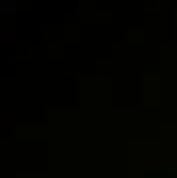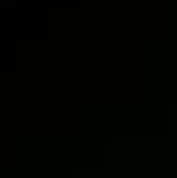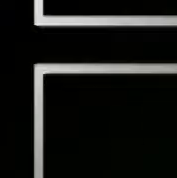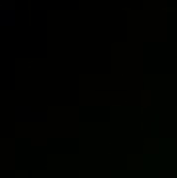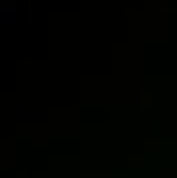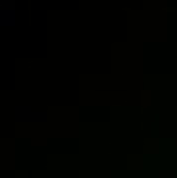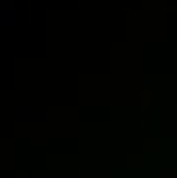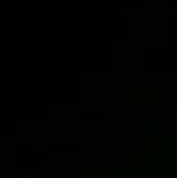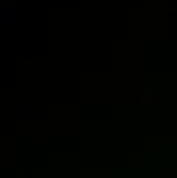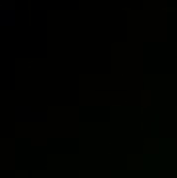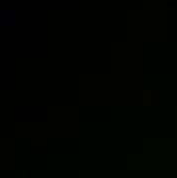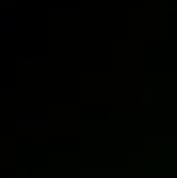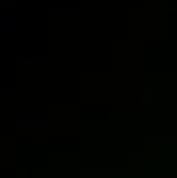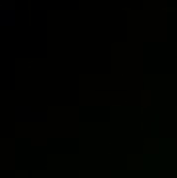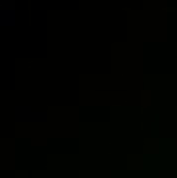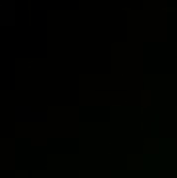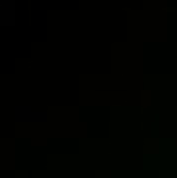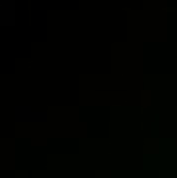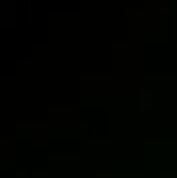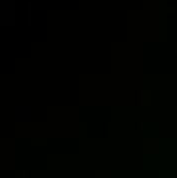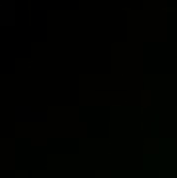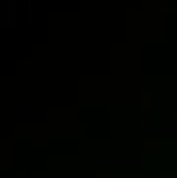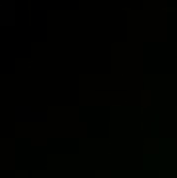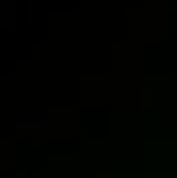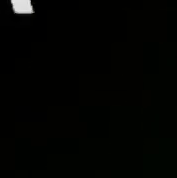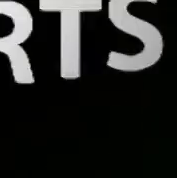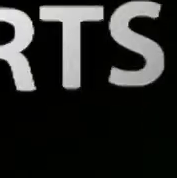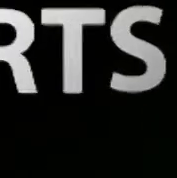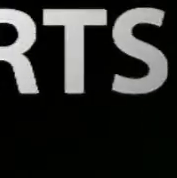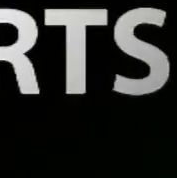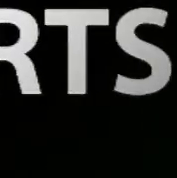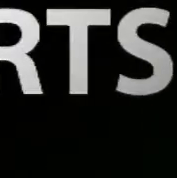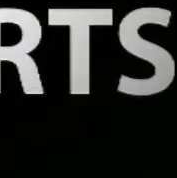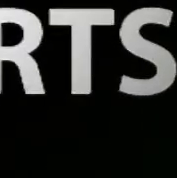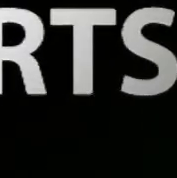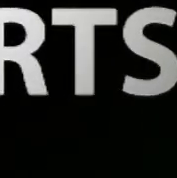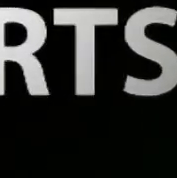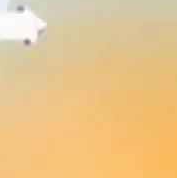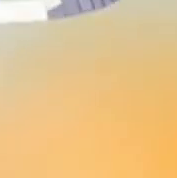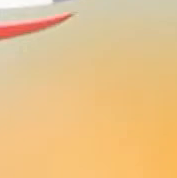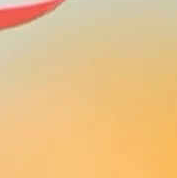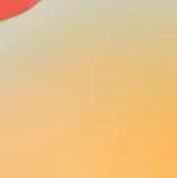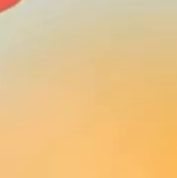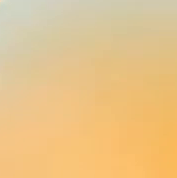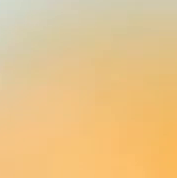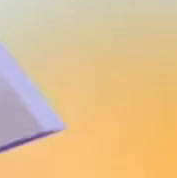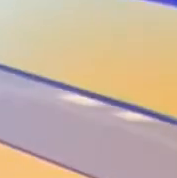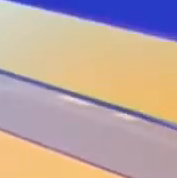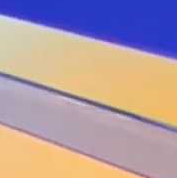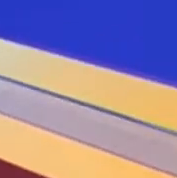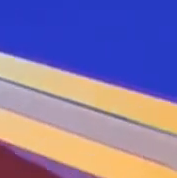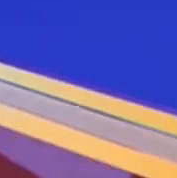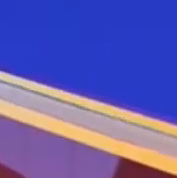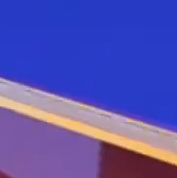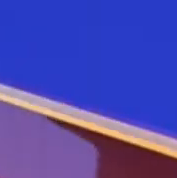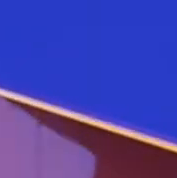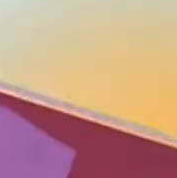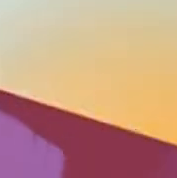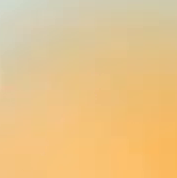Catch all the action live and exclusive on KBC Channel 1, your true sports partner.